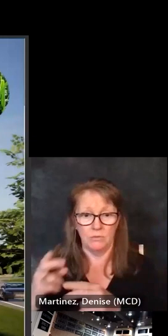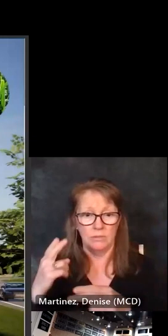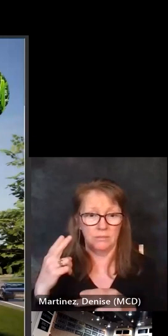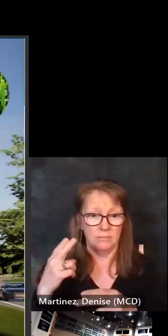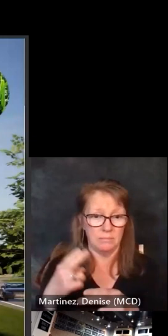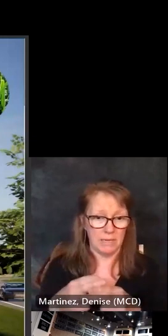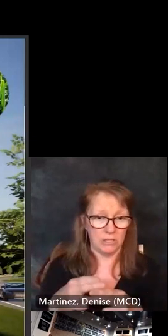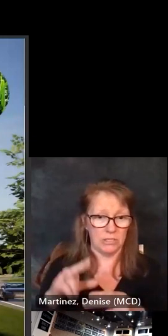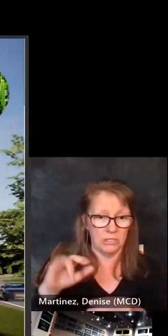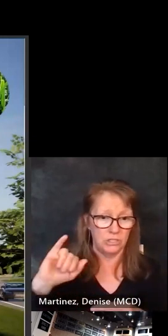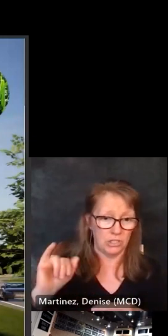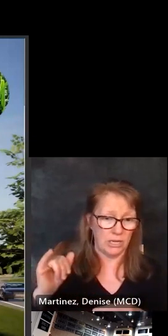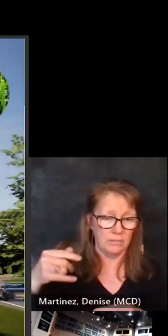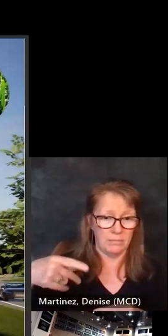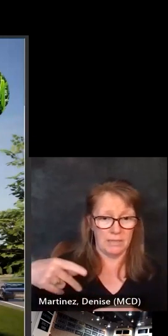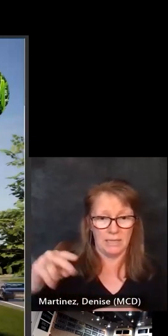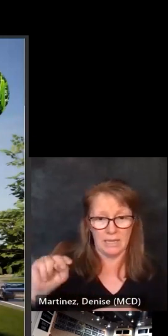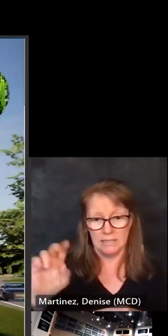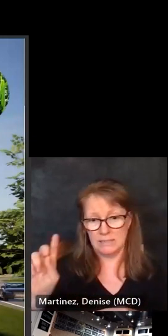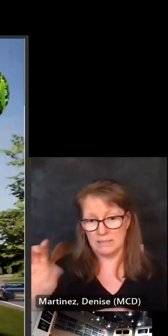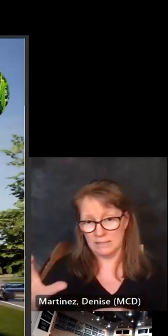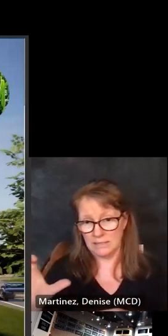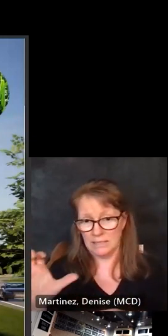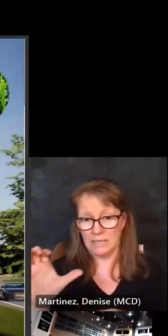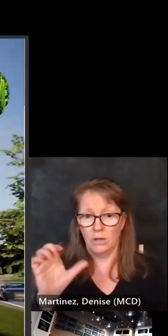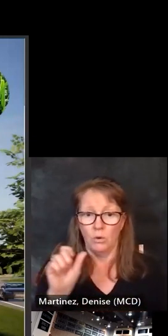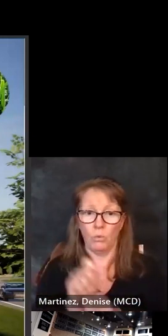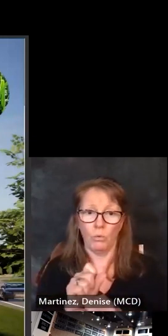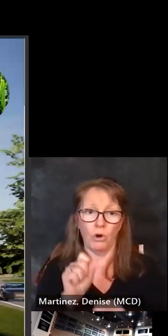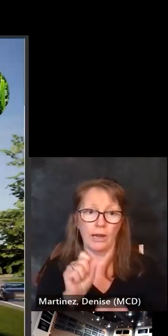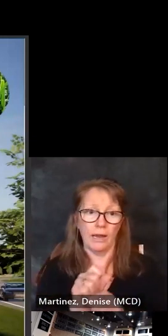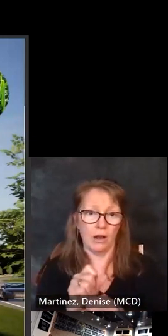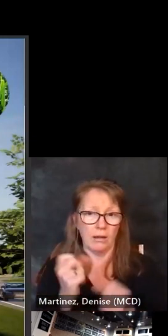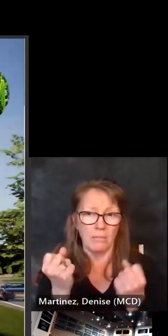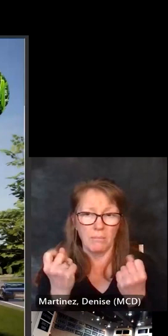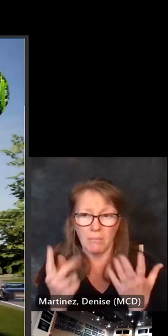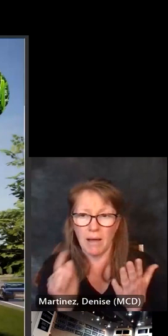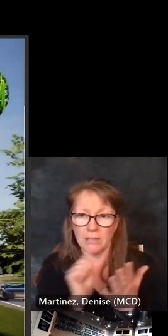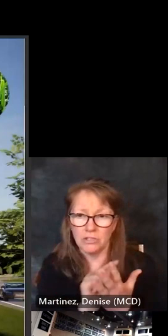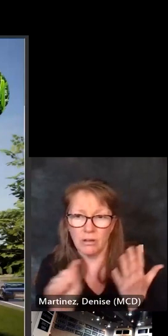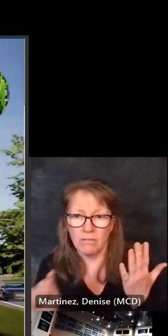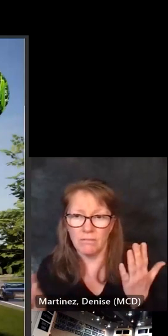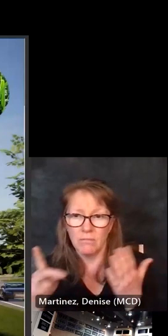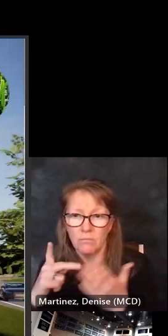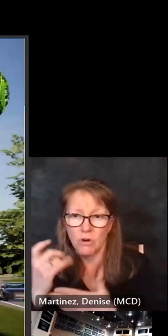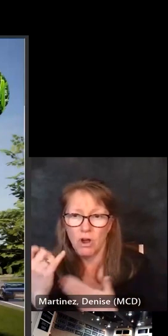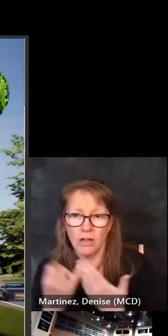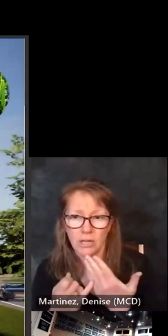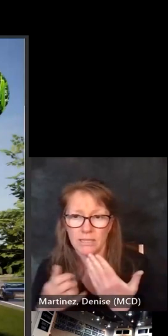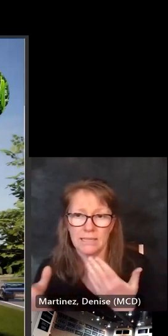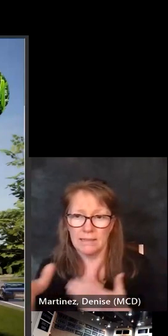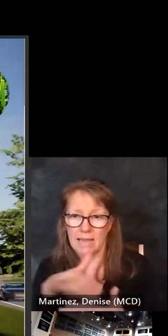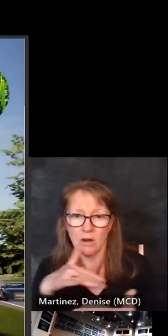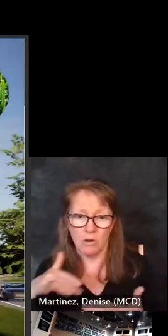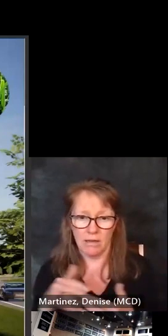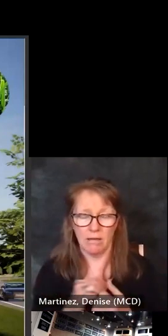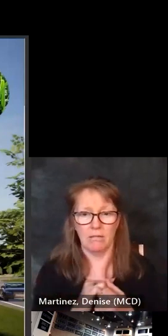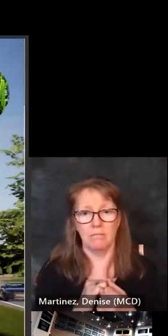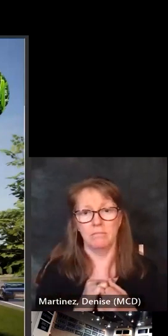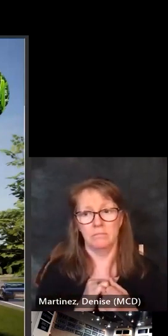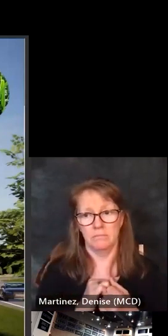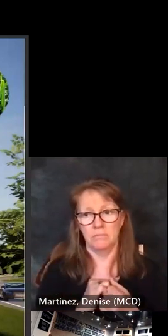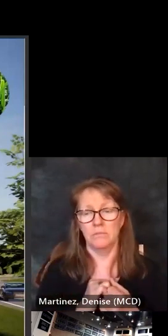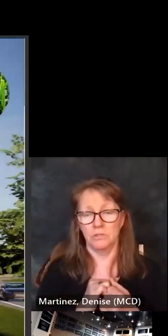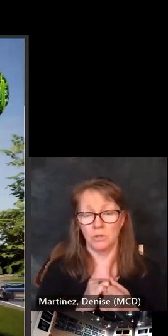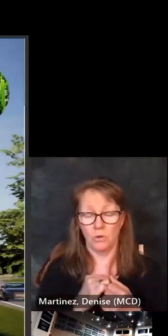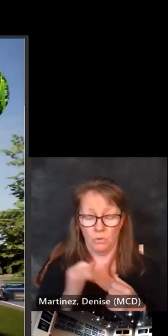JPMDC? And, you know, and working on a bunch of projects in the area. And so that's